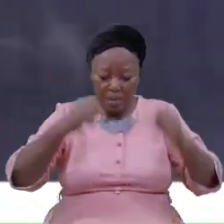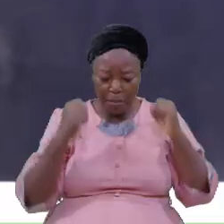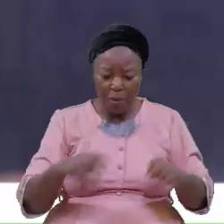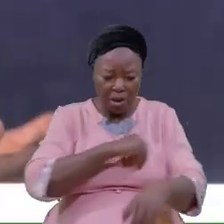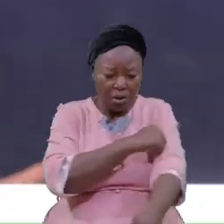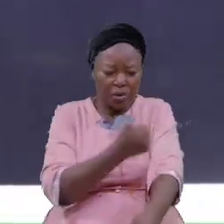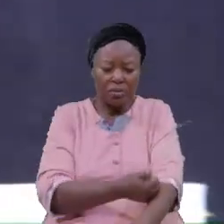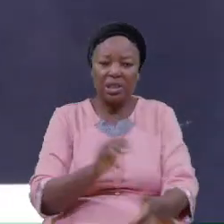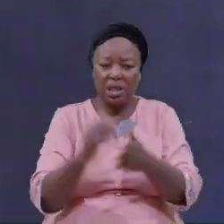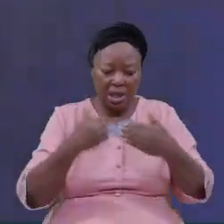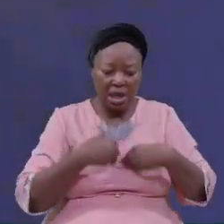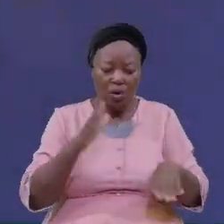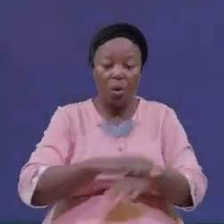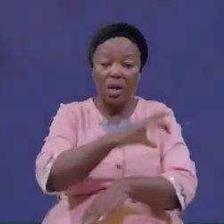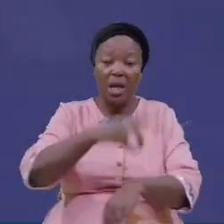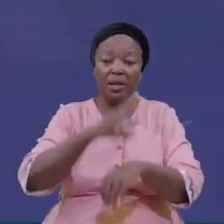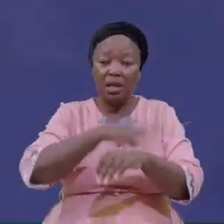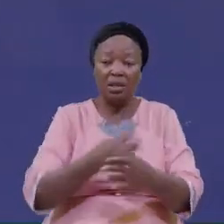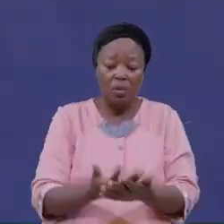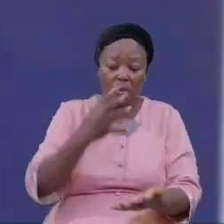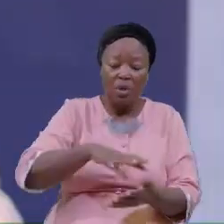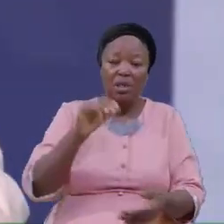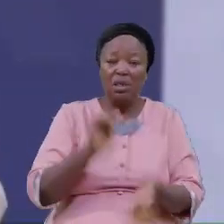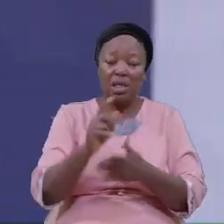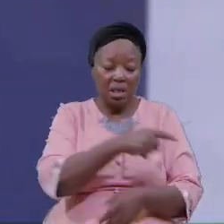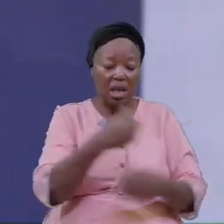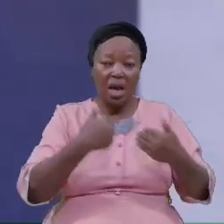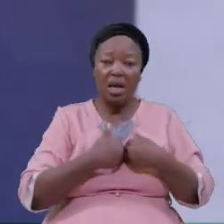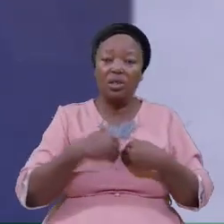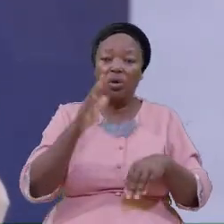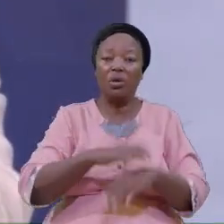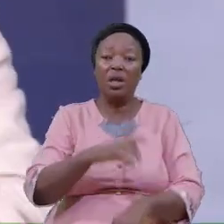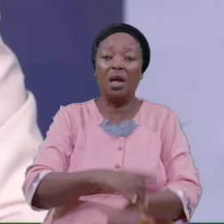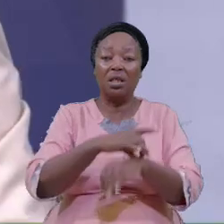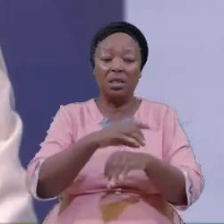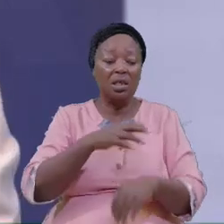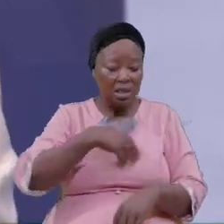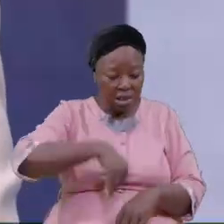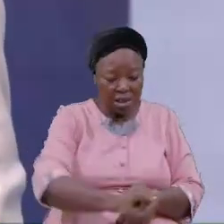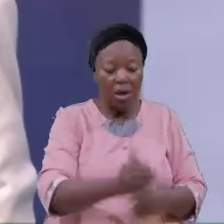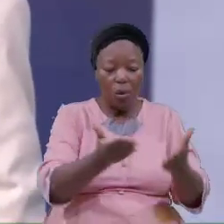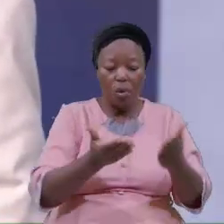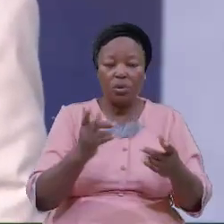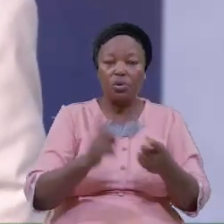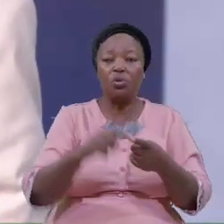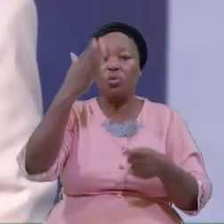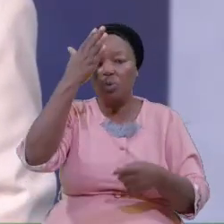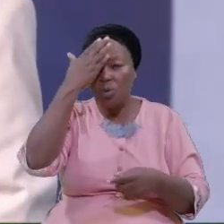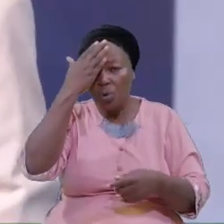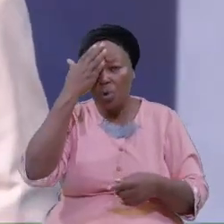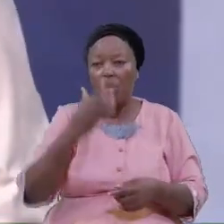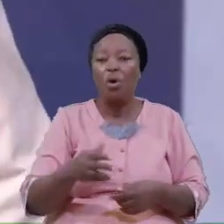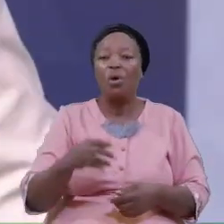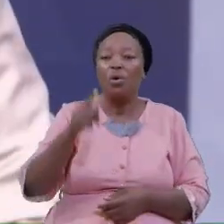earth, the wealth and the riches he had on earth, he still wanted to know who will ascend to the